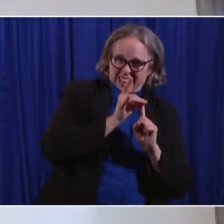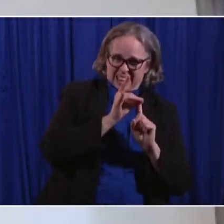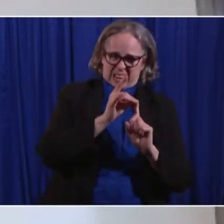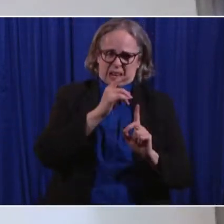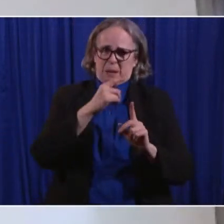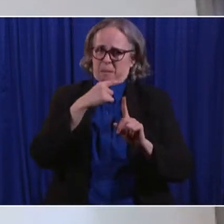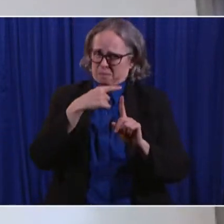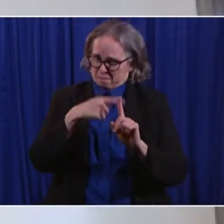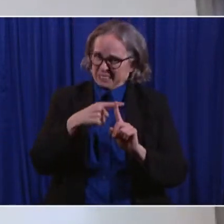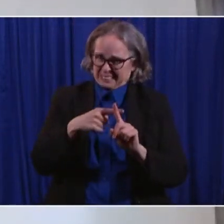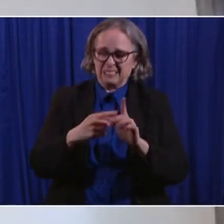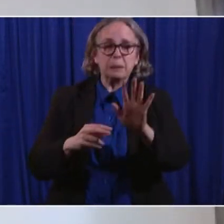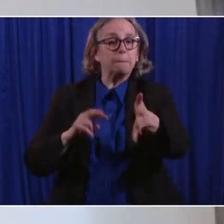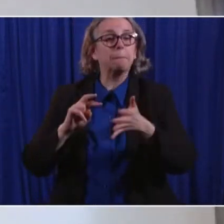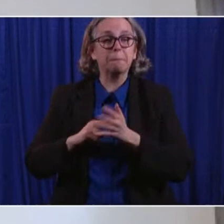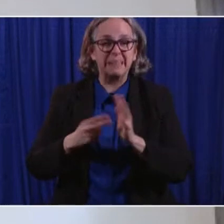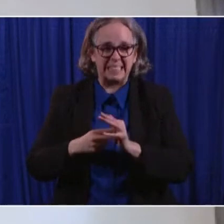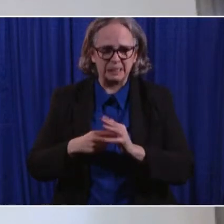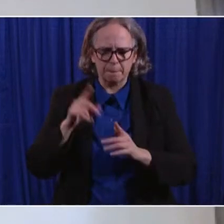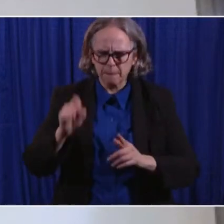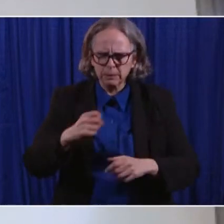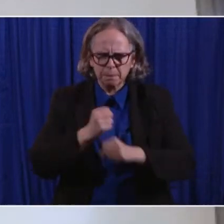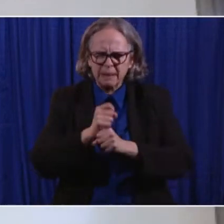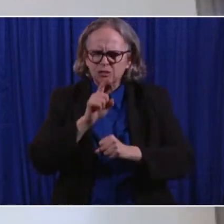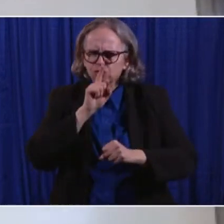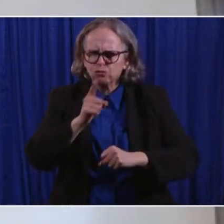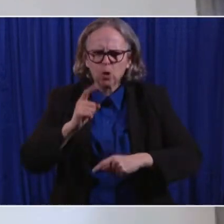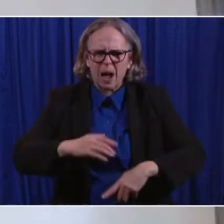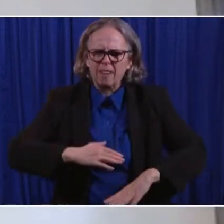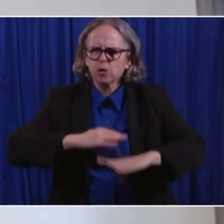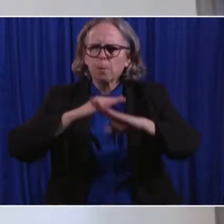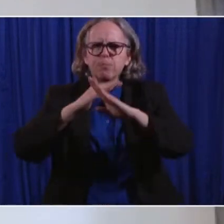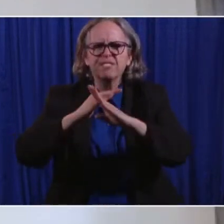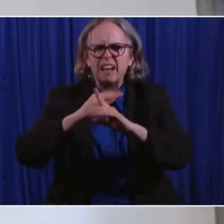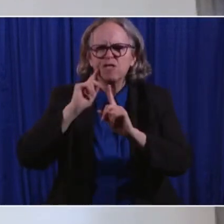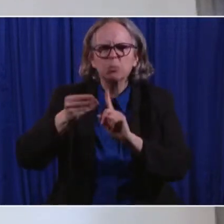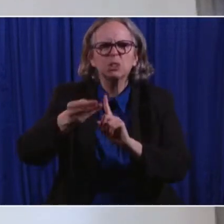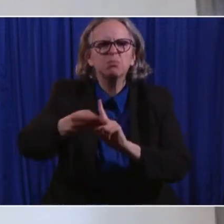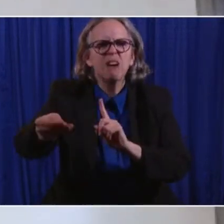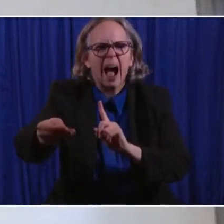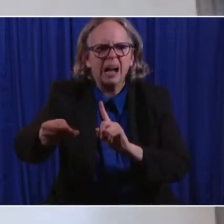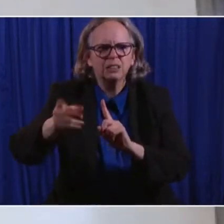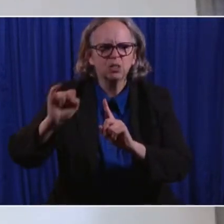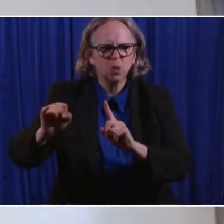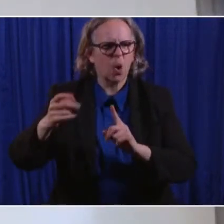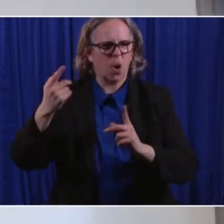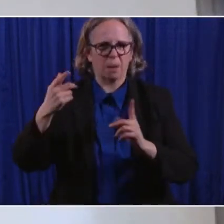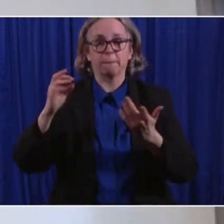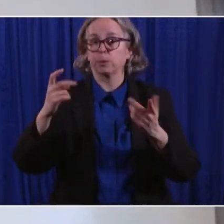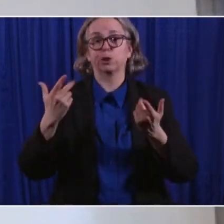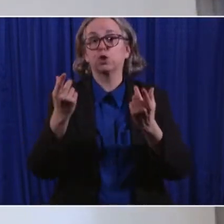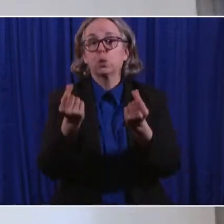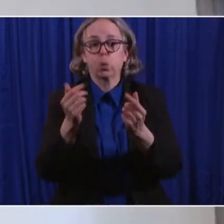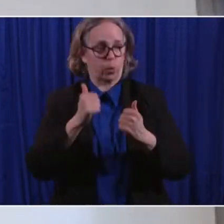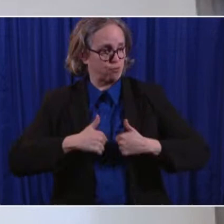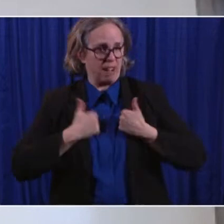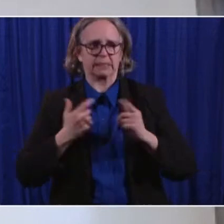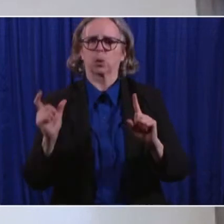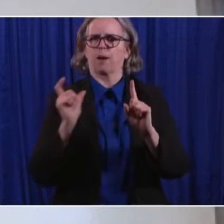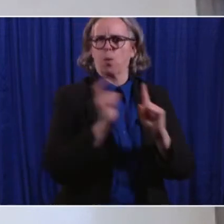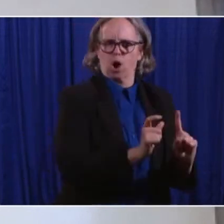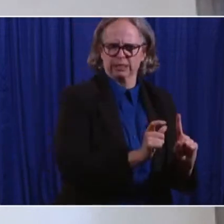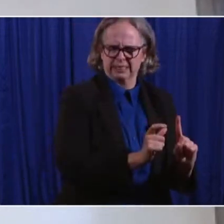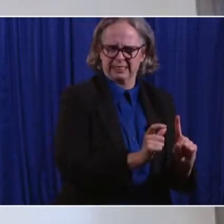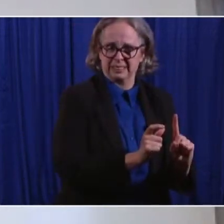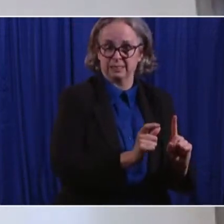any transmission-based precautions. So as long as that individual is COVID, whether they're vaccinated or